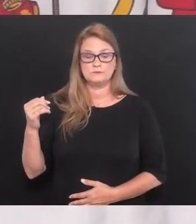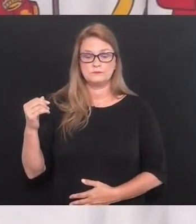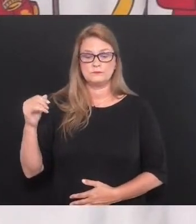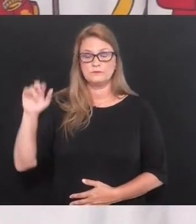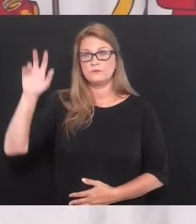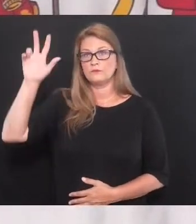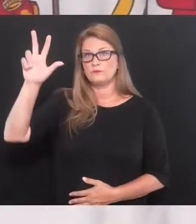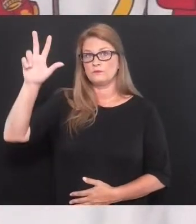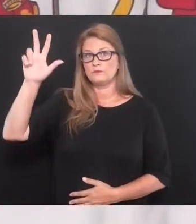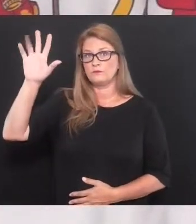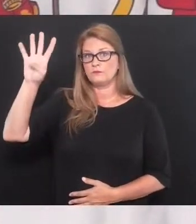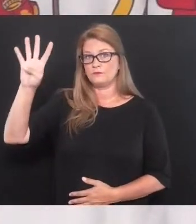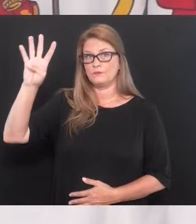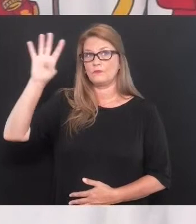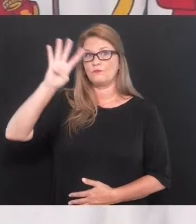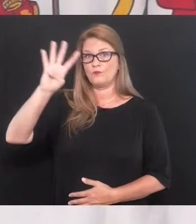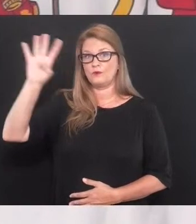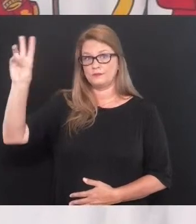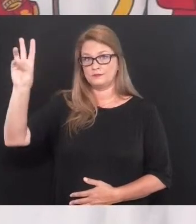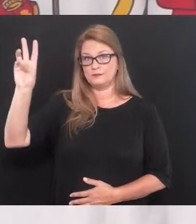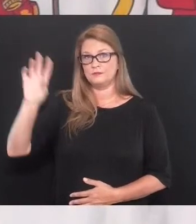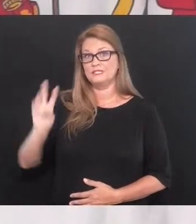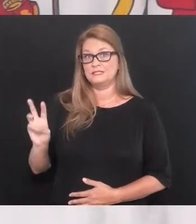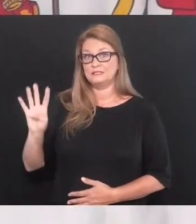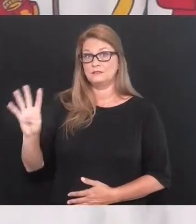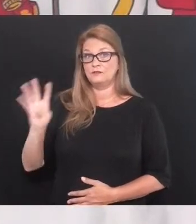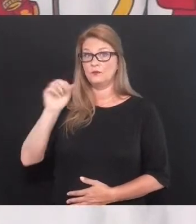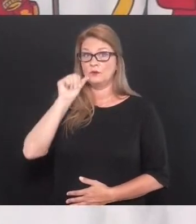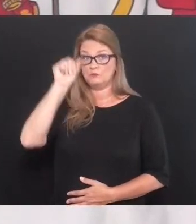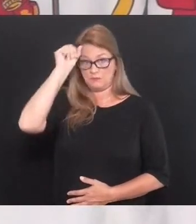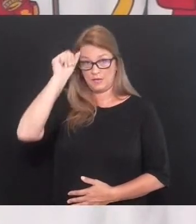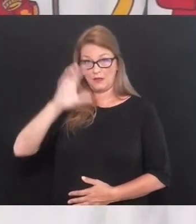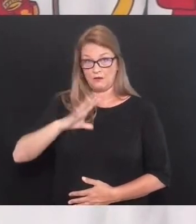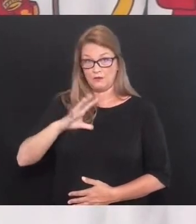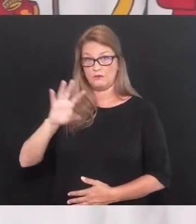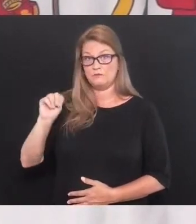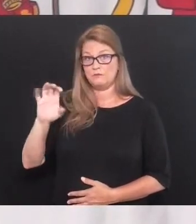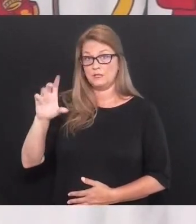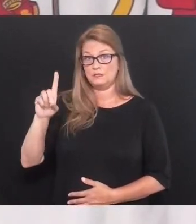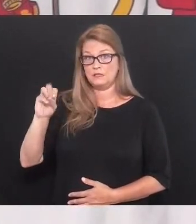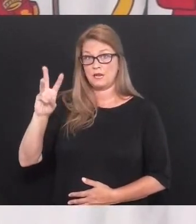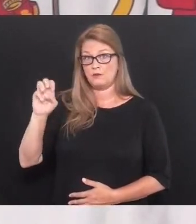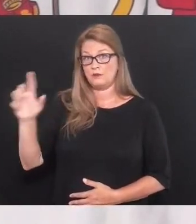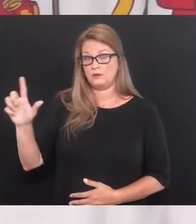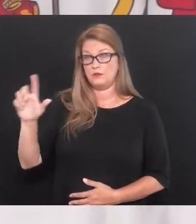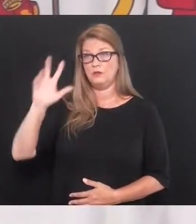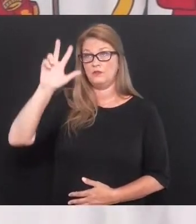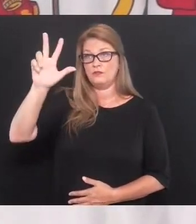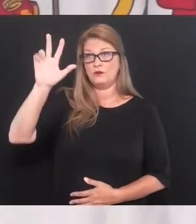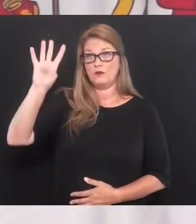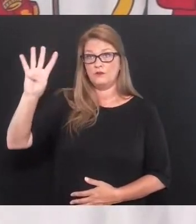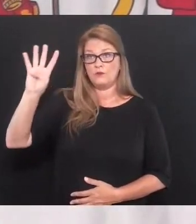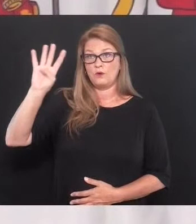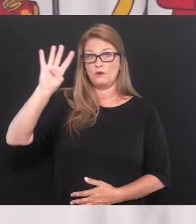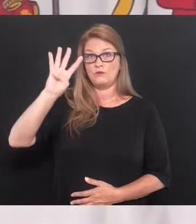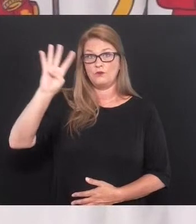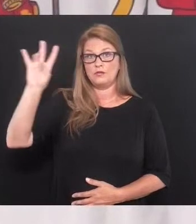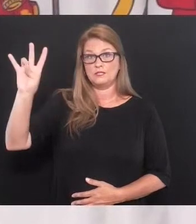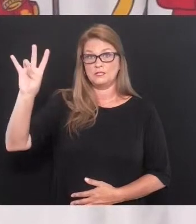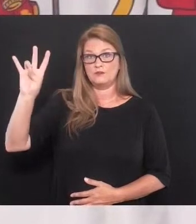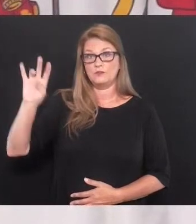The 3,446th death, a 64-year-old male from McDowell County. The 3,447th